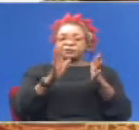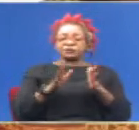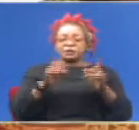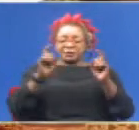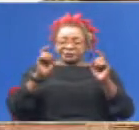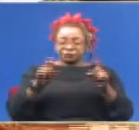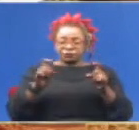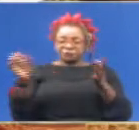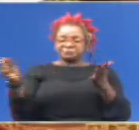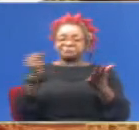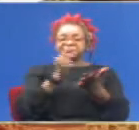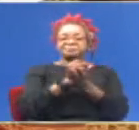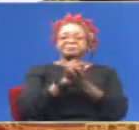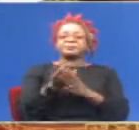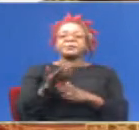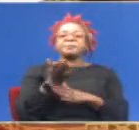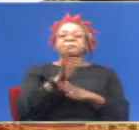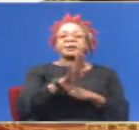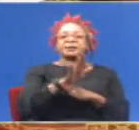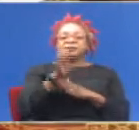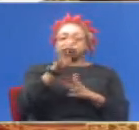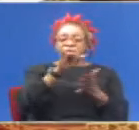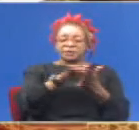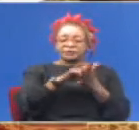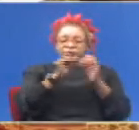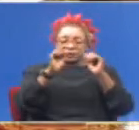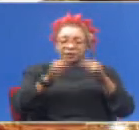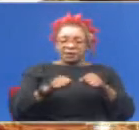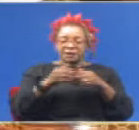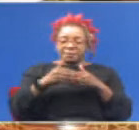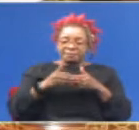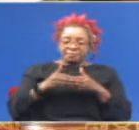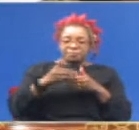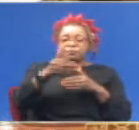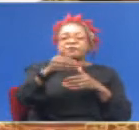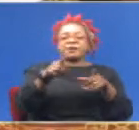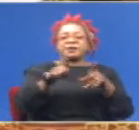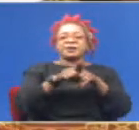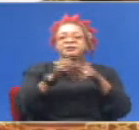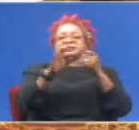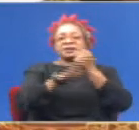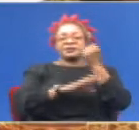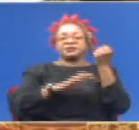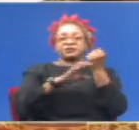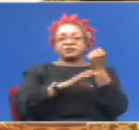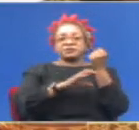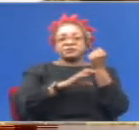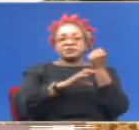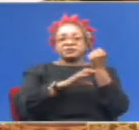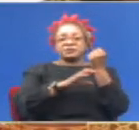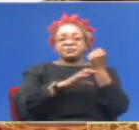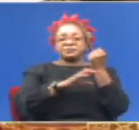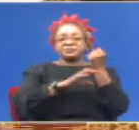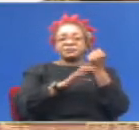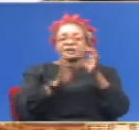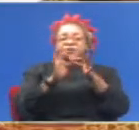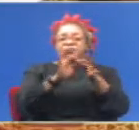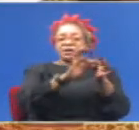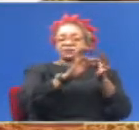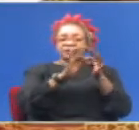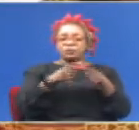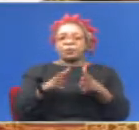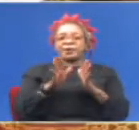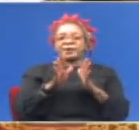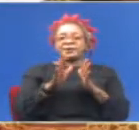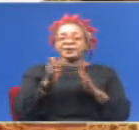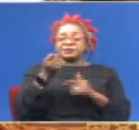reinstated so that we can be able to move in as a country in a one and a united way.